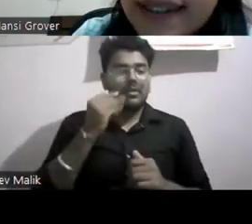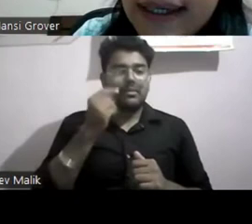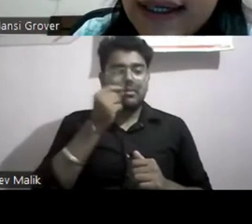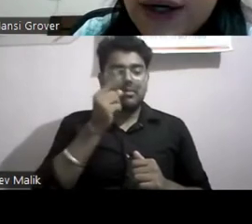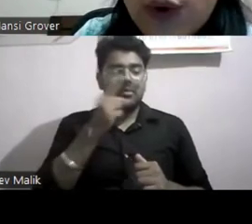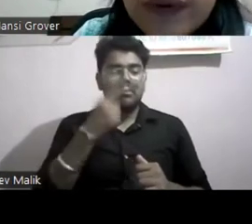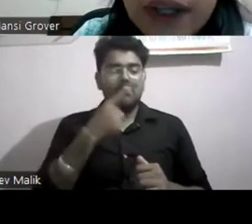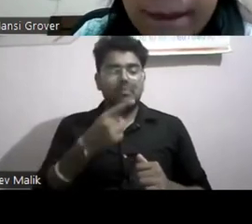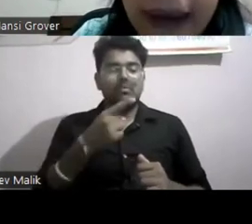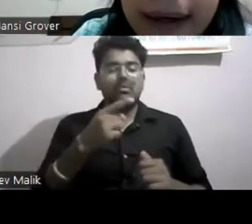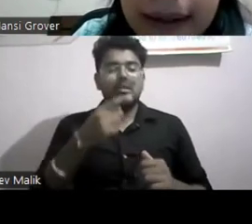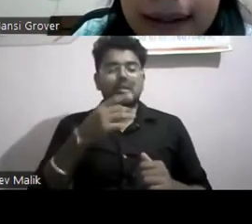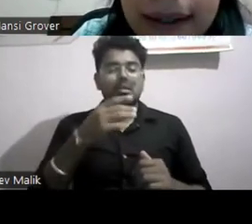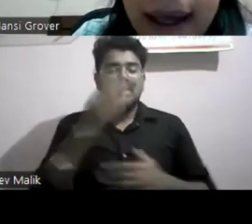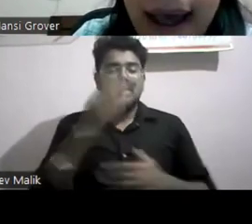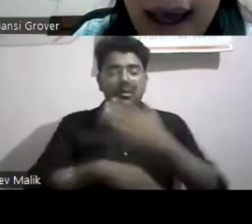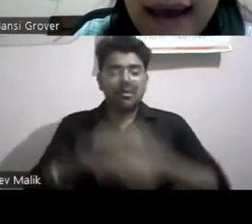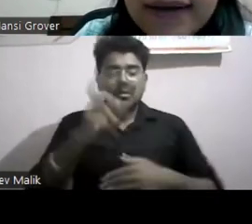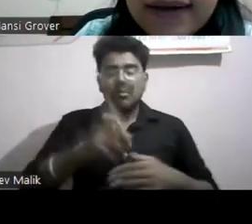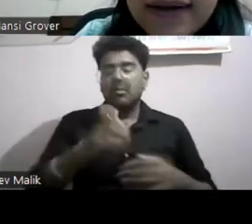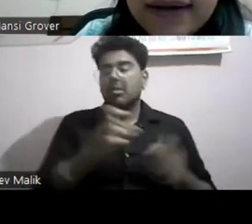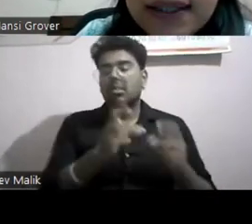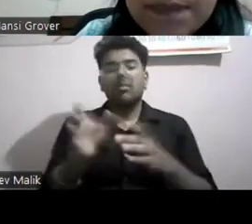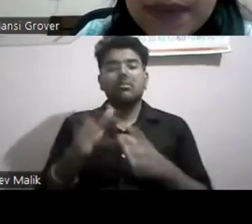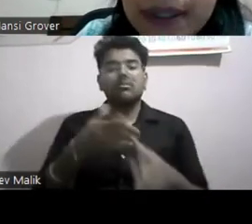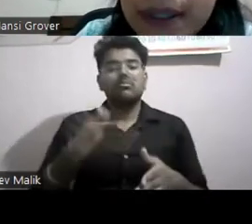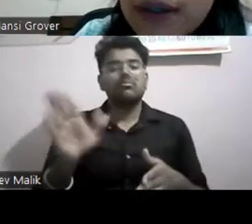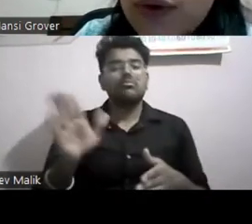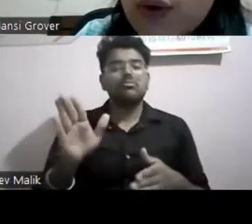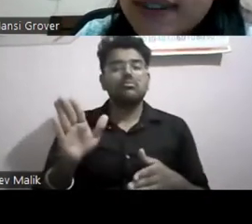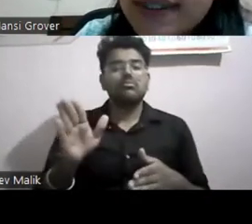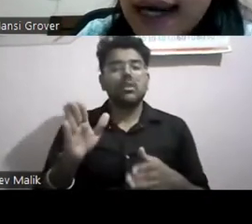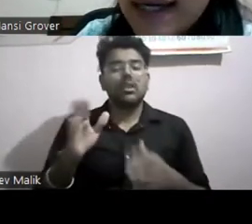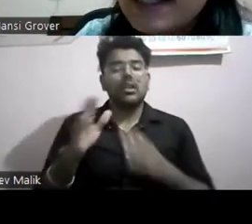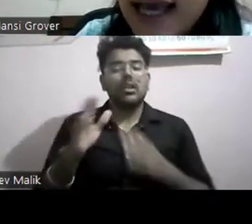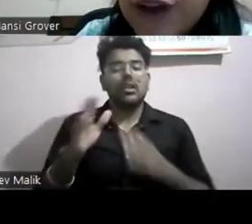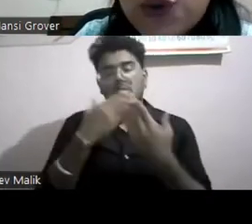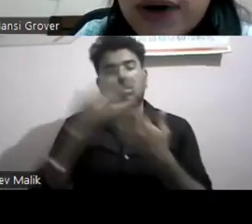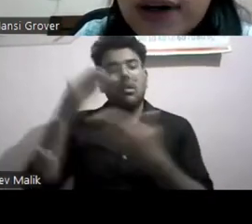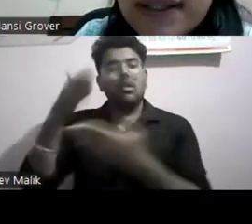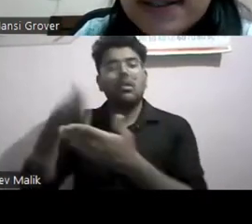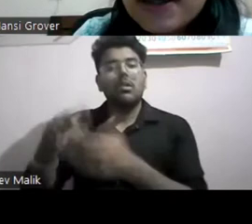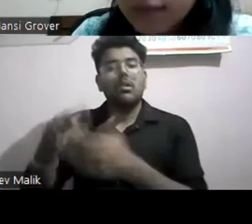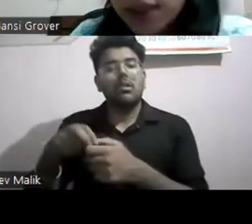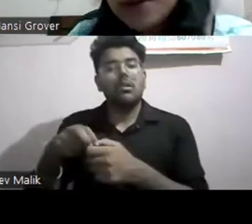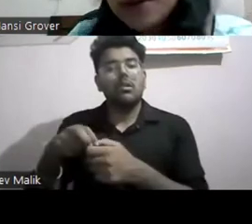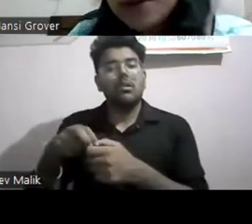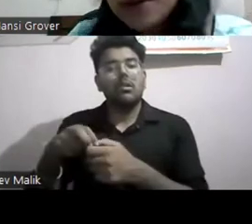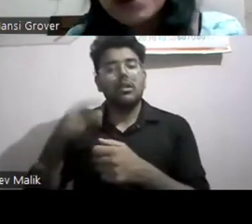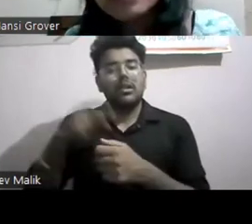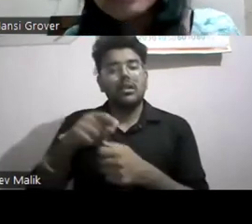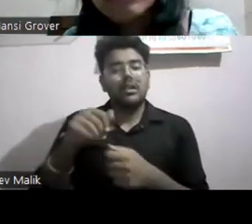reluctant to basically go with her parents. And this person who is standing next to her is